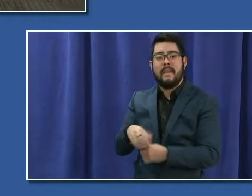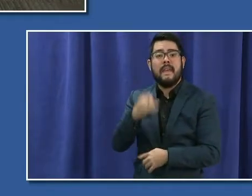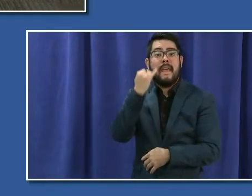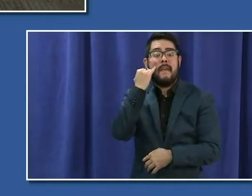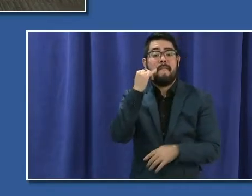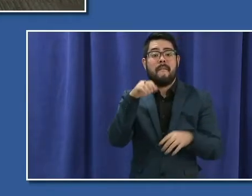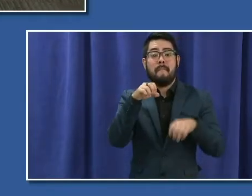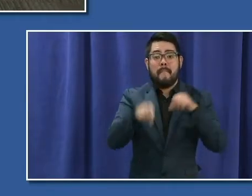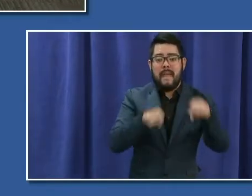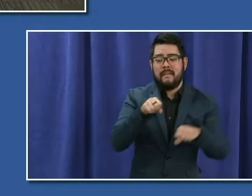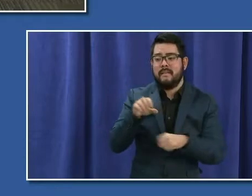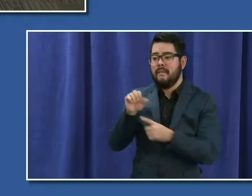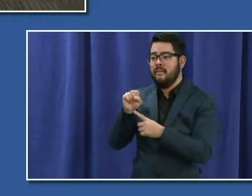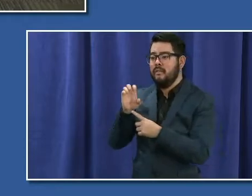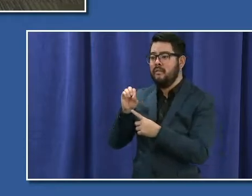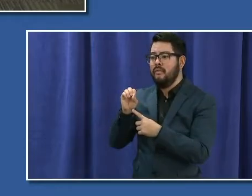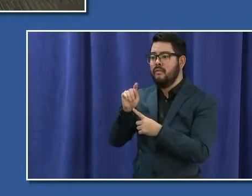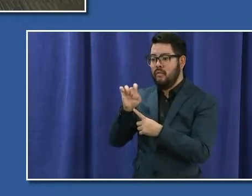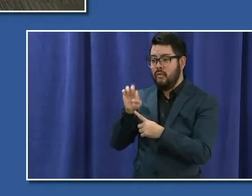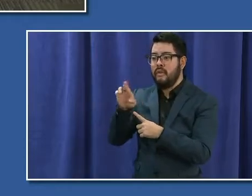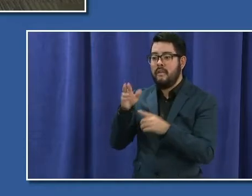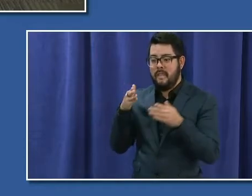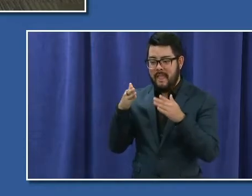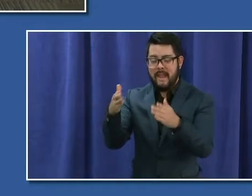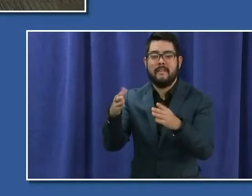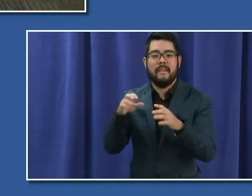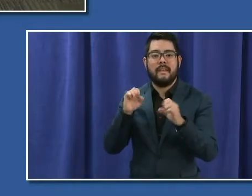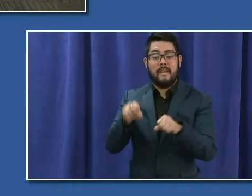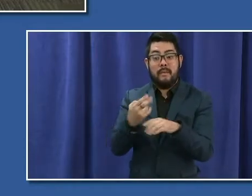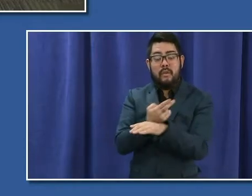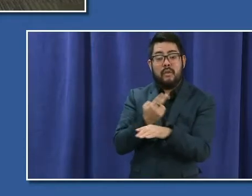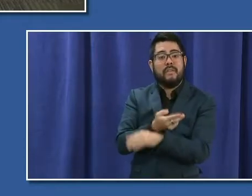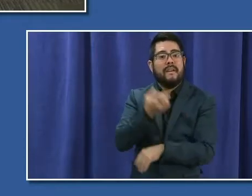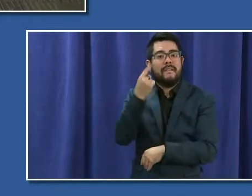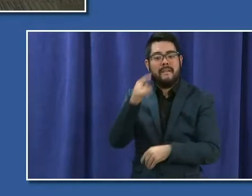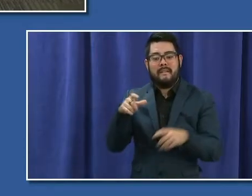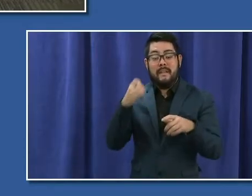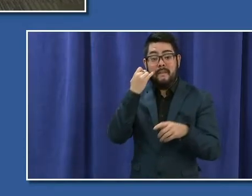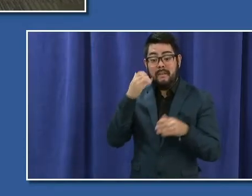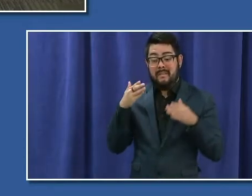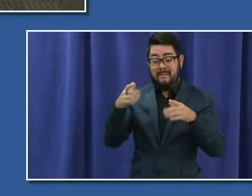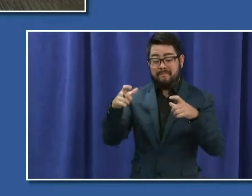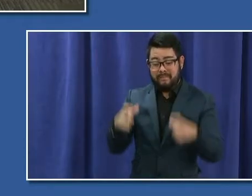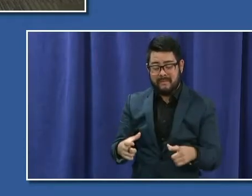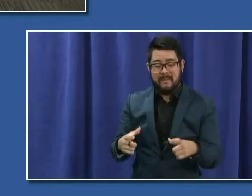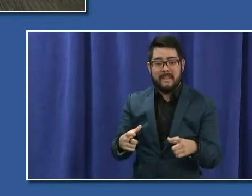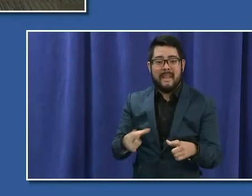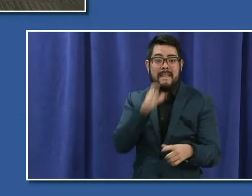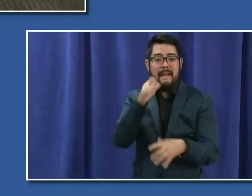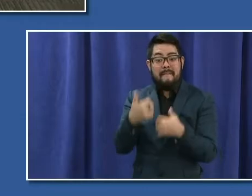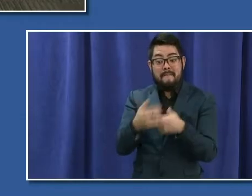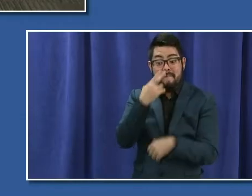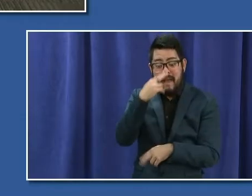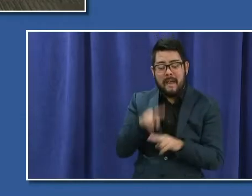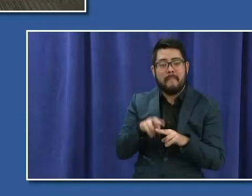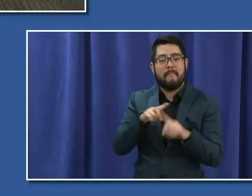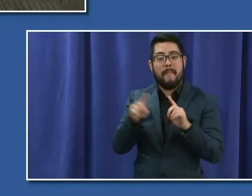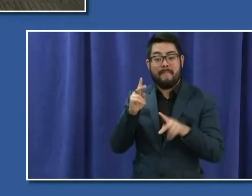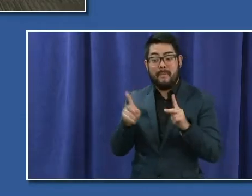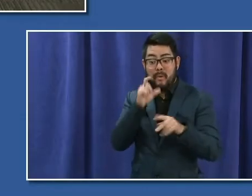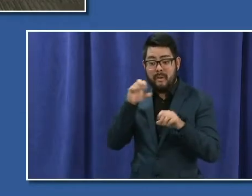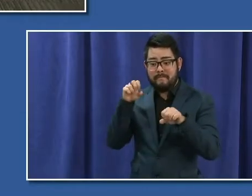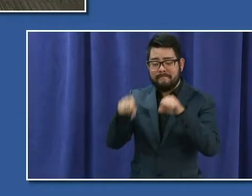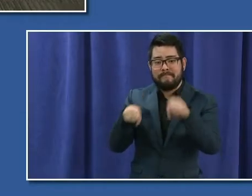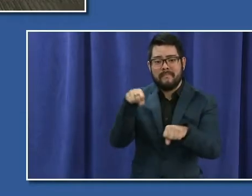be prioritized for street resurfacing? While a pothole isn't fun for anyone, it's an actual danger for those of us riding bikes and